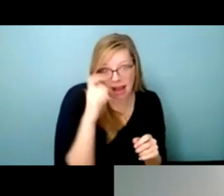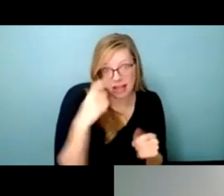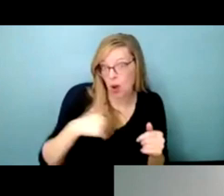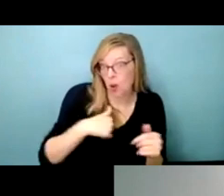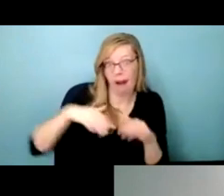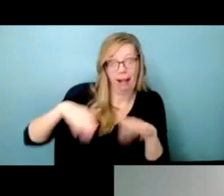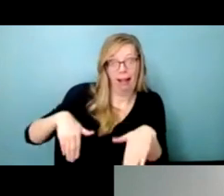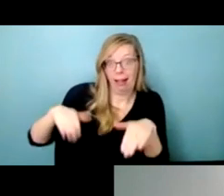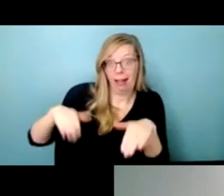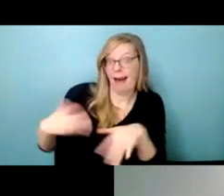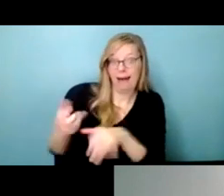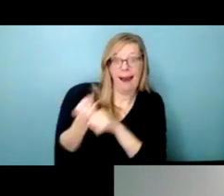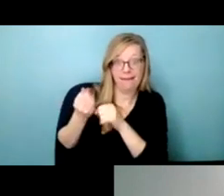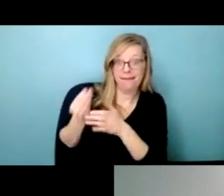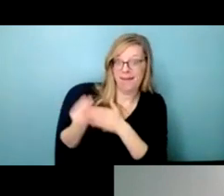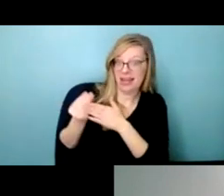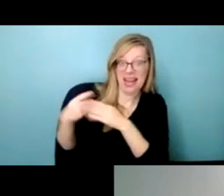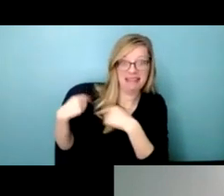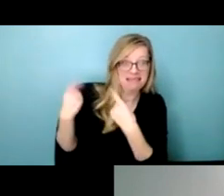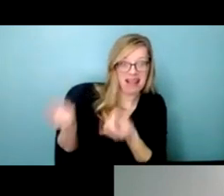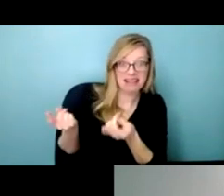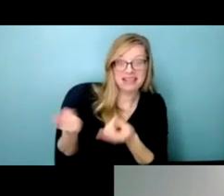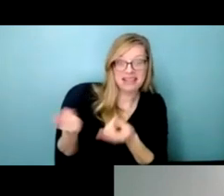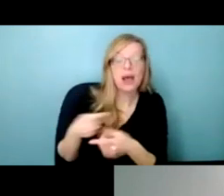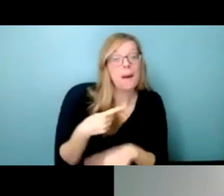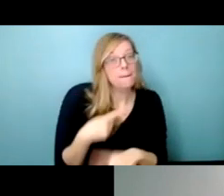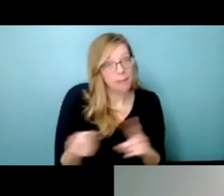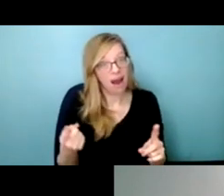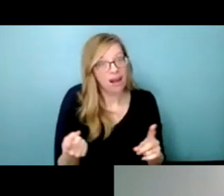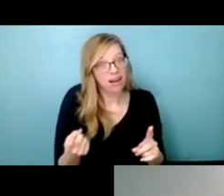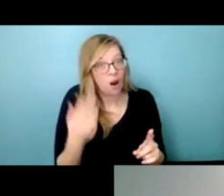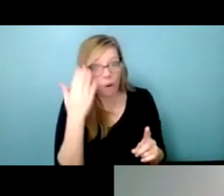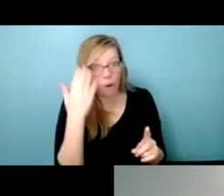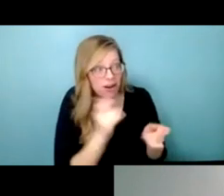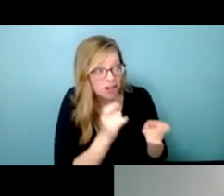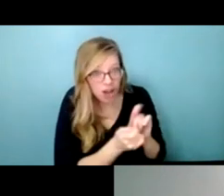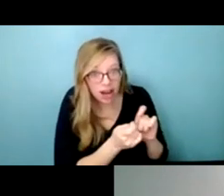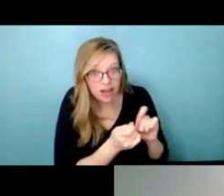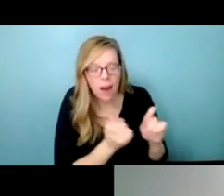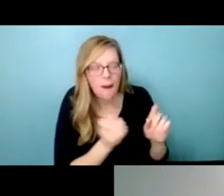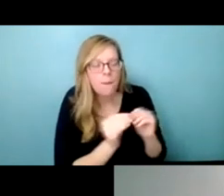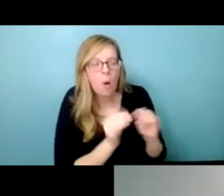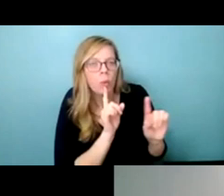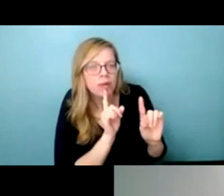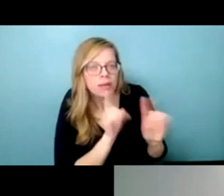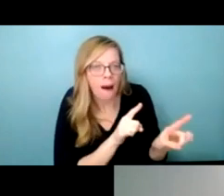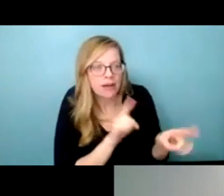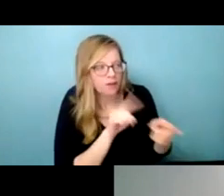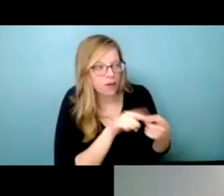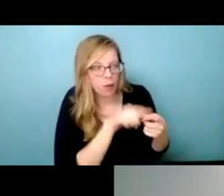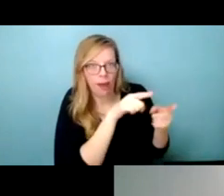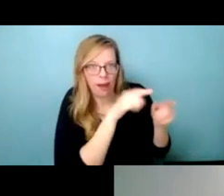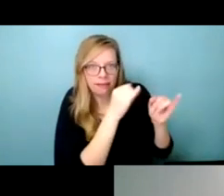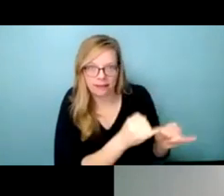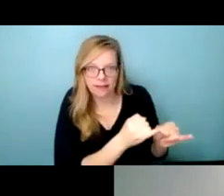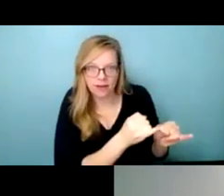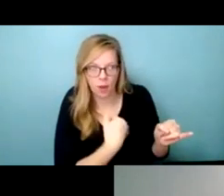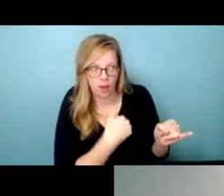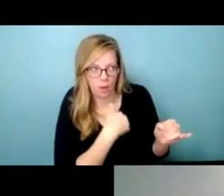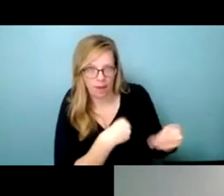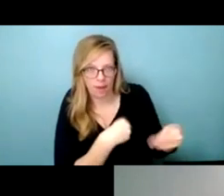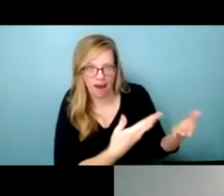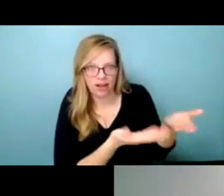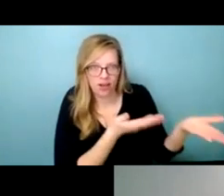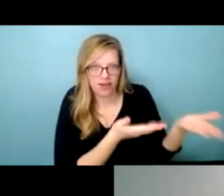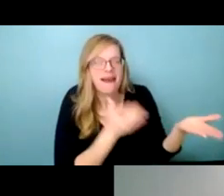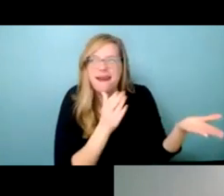ever since. But, you know, it was about being more responsive to the clientele that we were serving, as opposed to being dictated from a